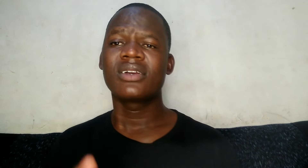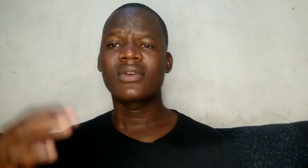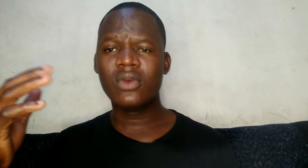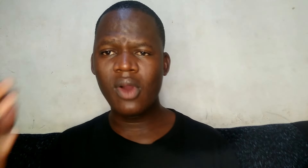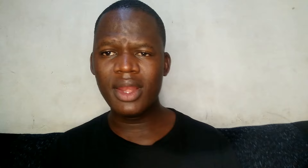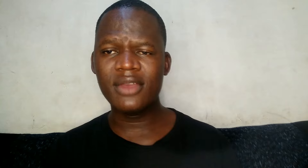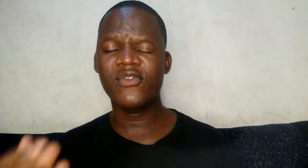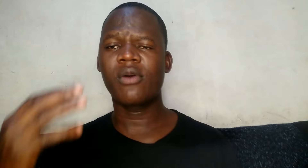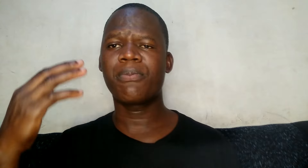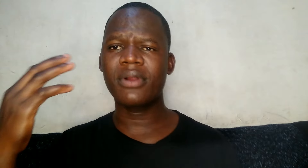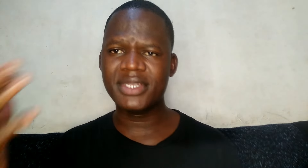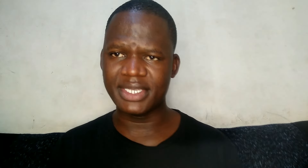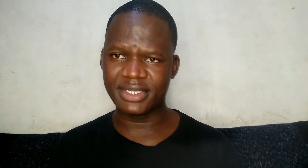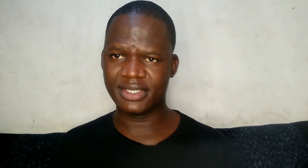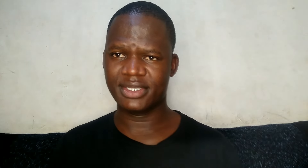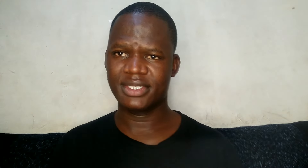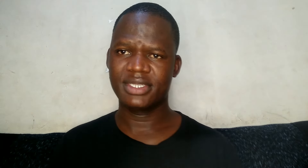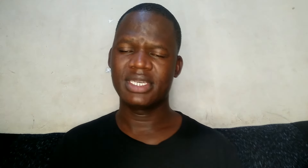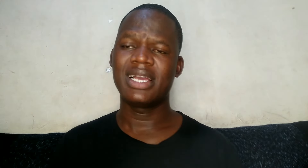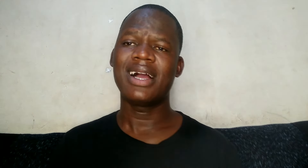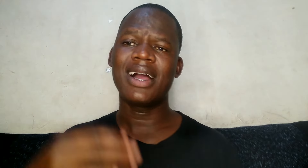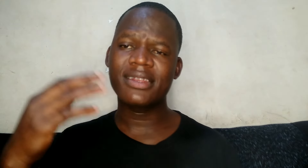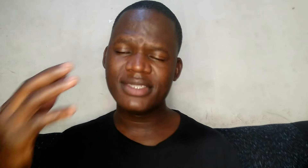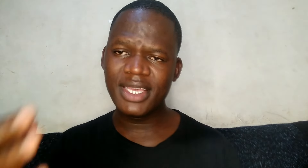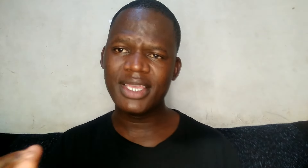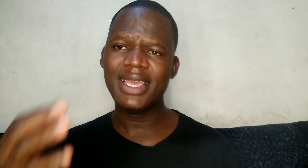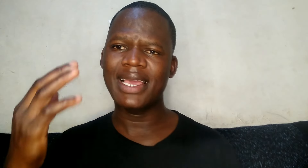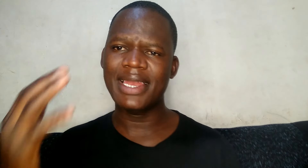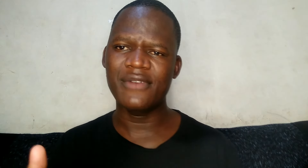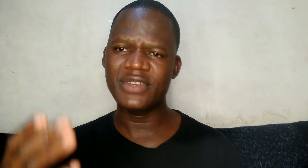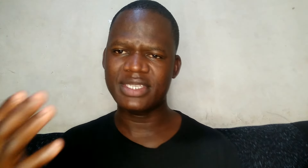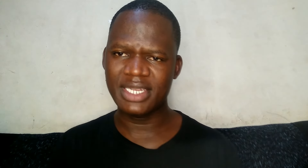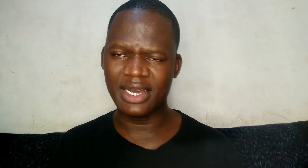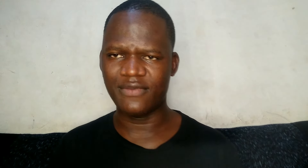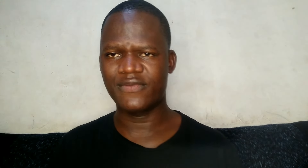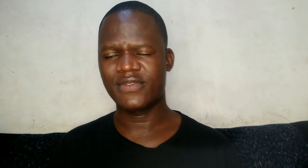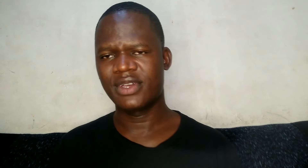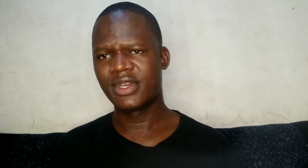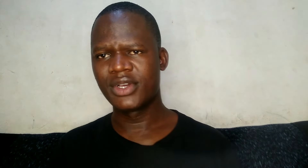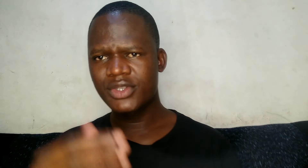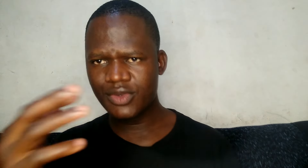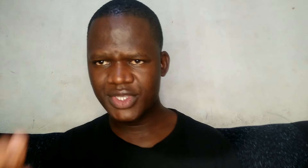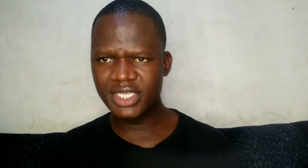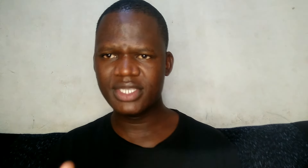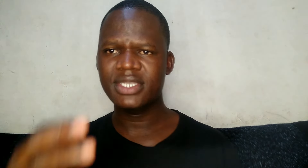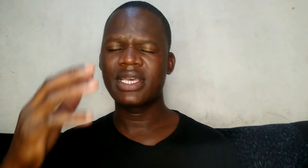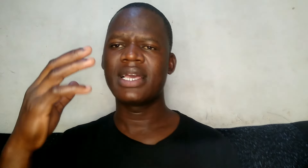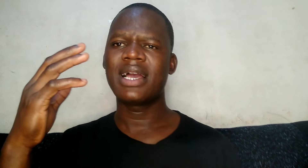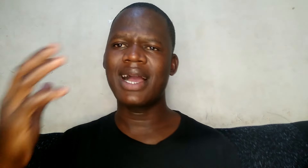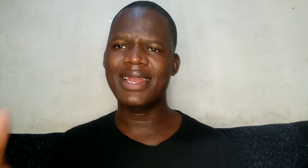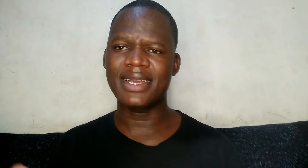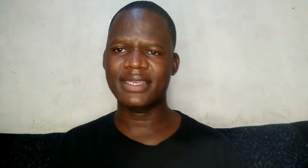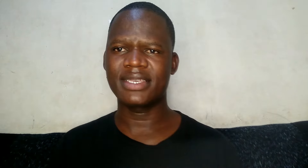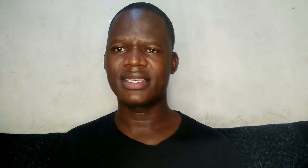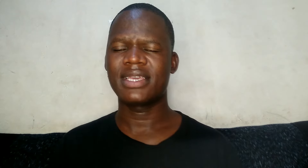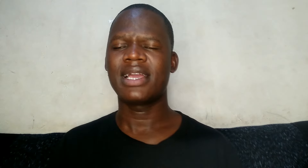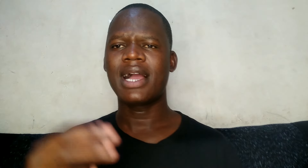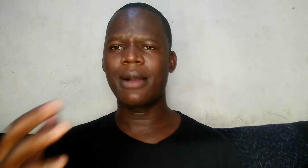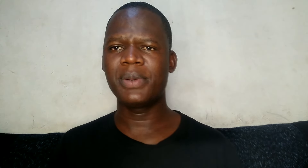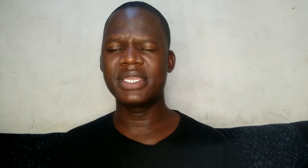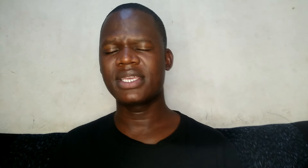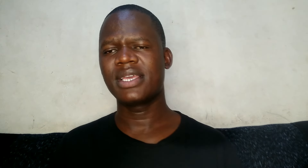and calling for protest and saying enough is enough to this